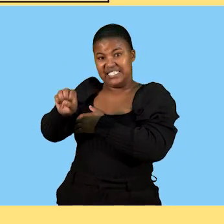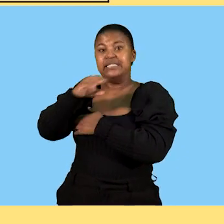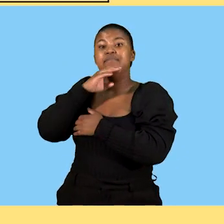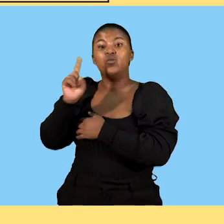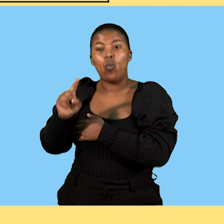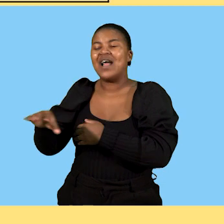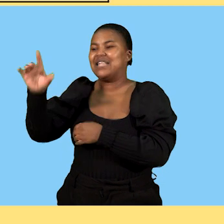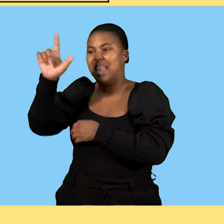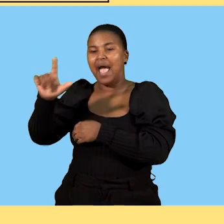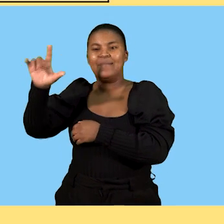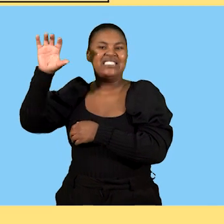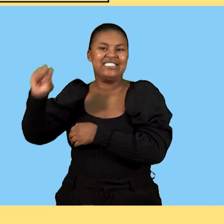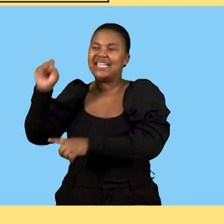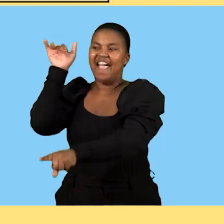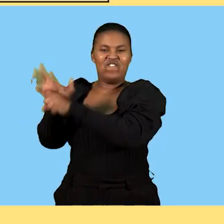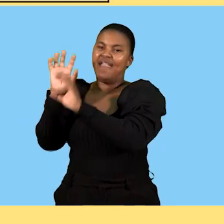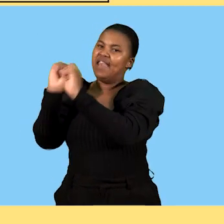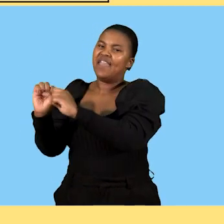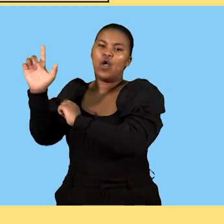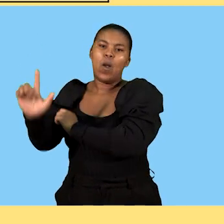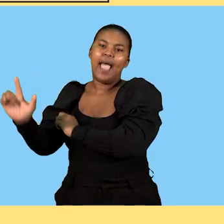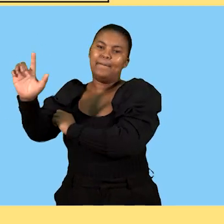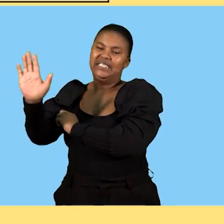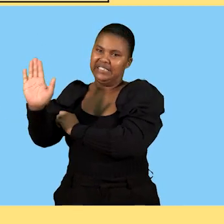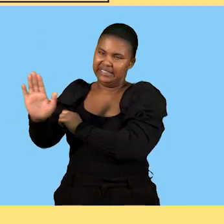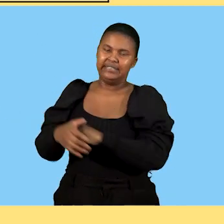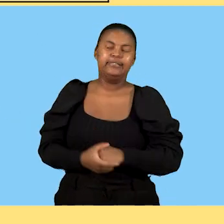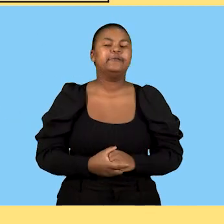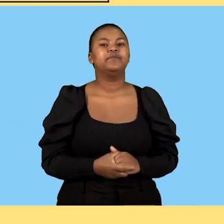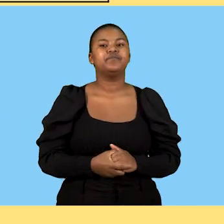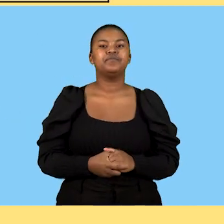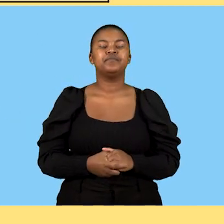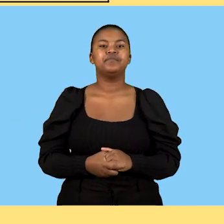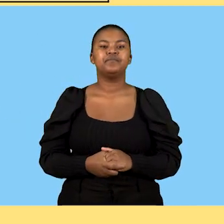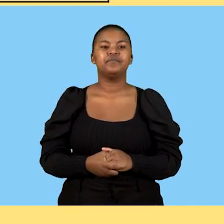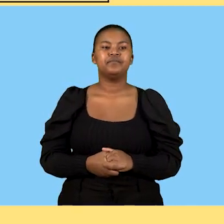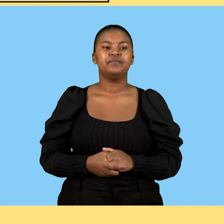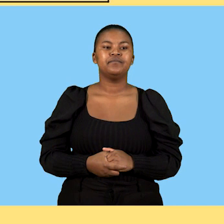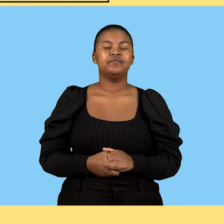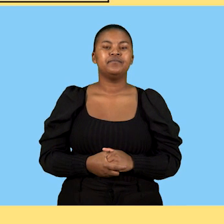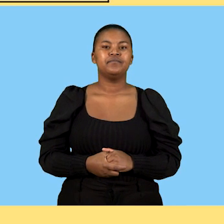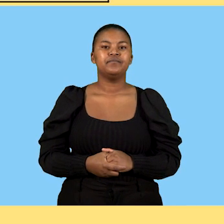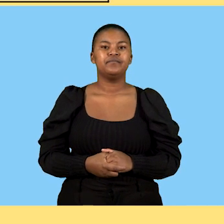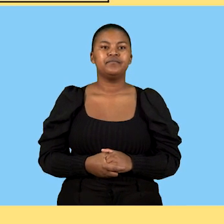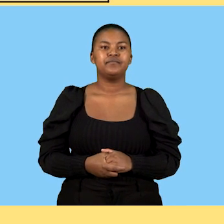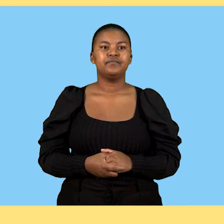1,560. This does not affect my liabilities.